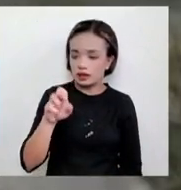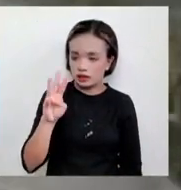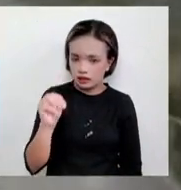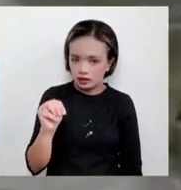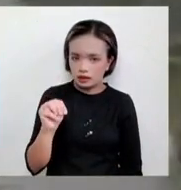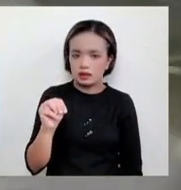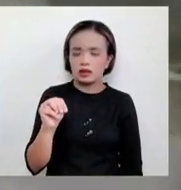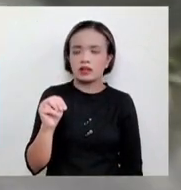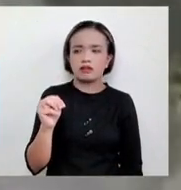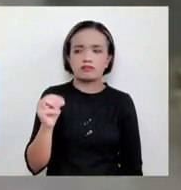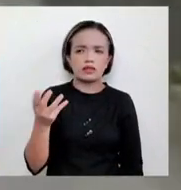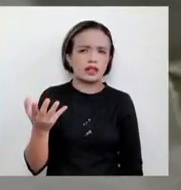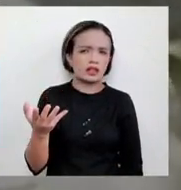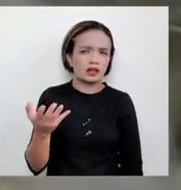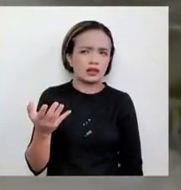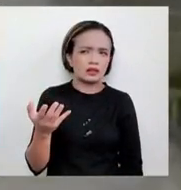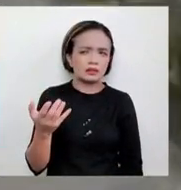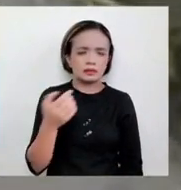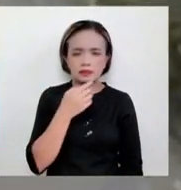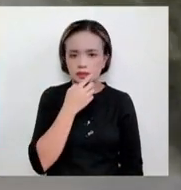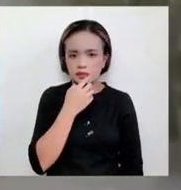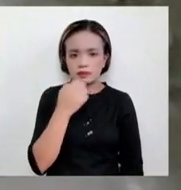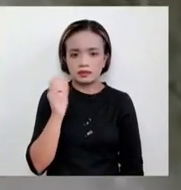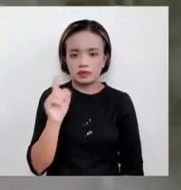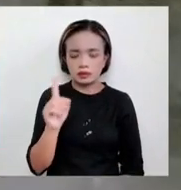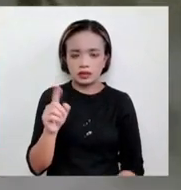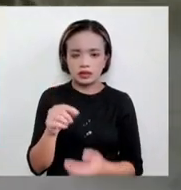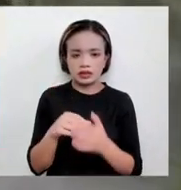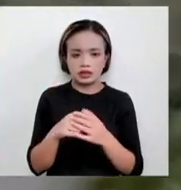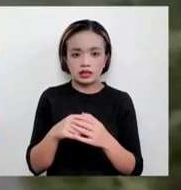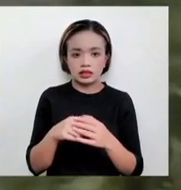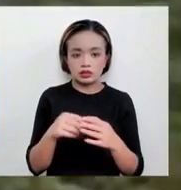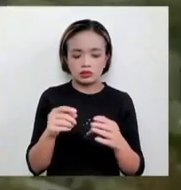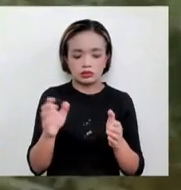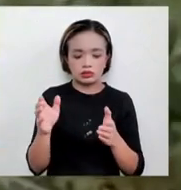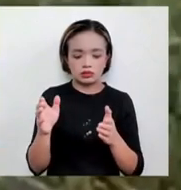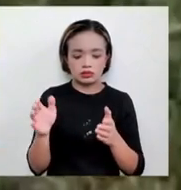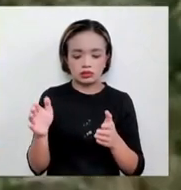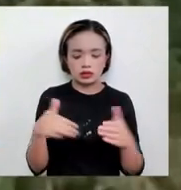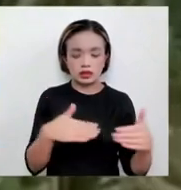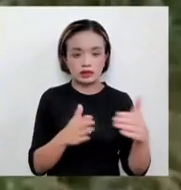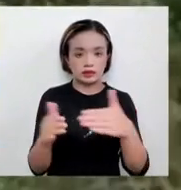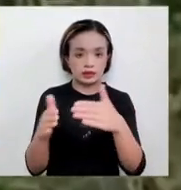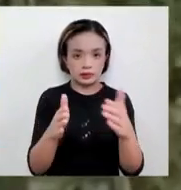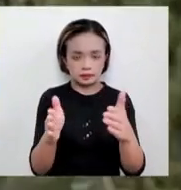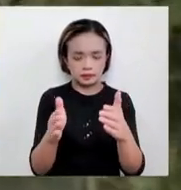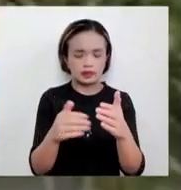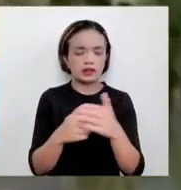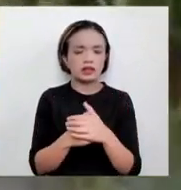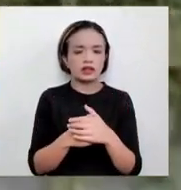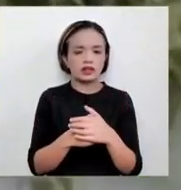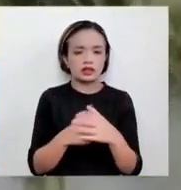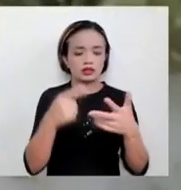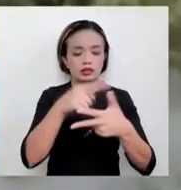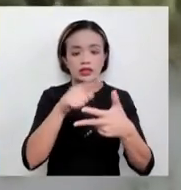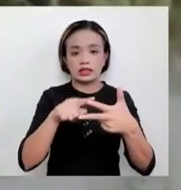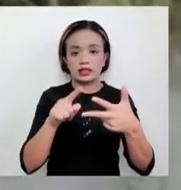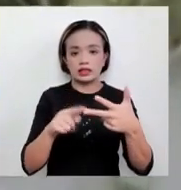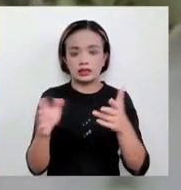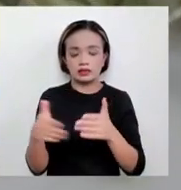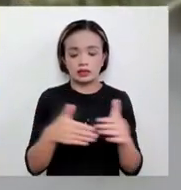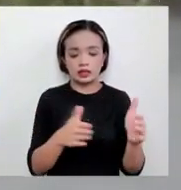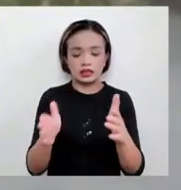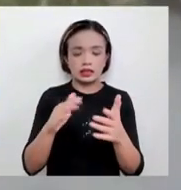Tiroleo, the Magasawang Tubig River and Pangalaan and Bocayo Rivers started